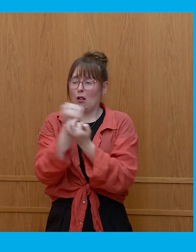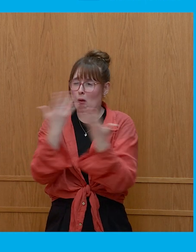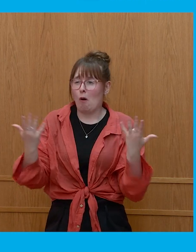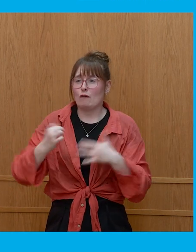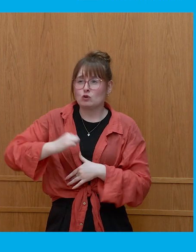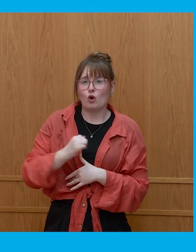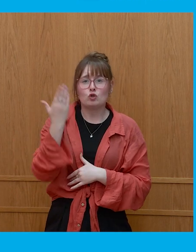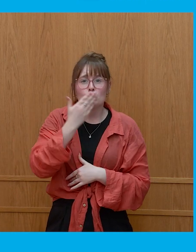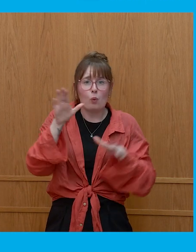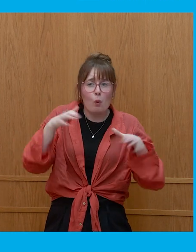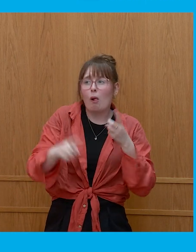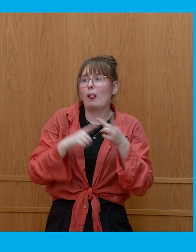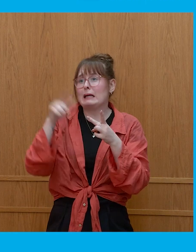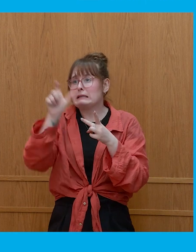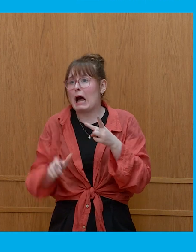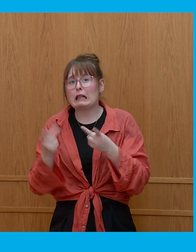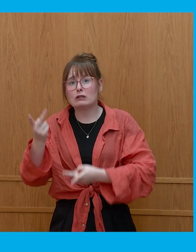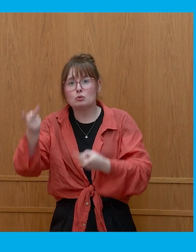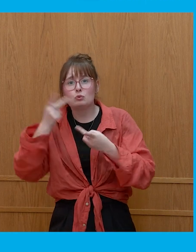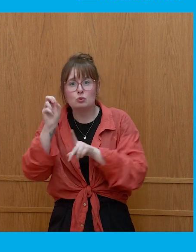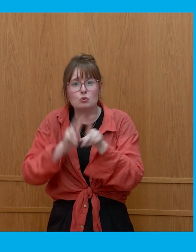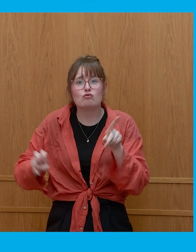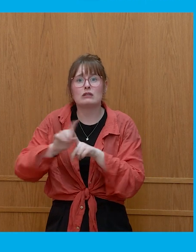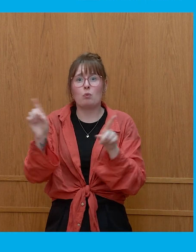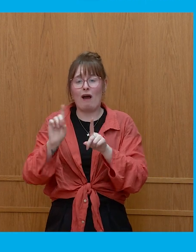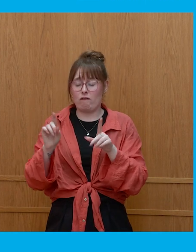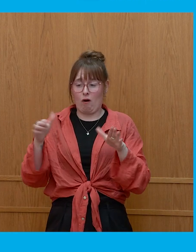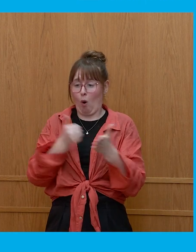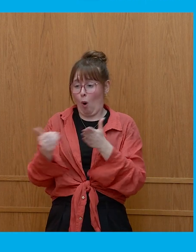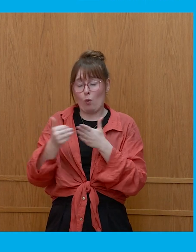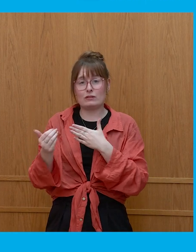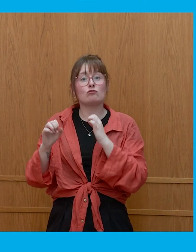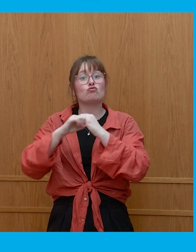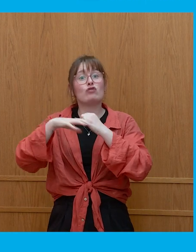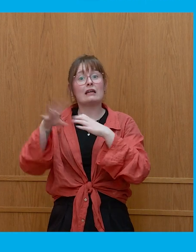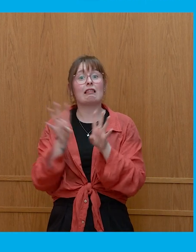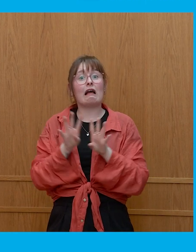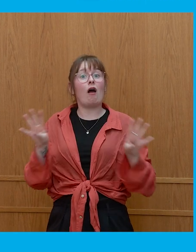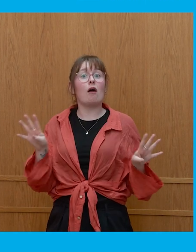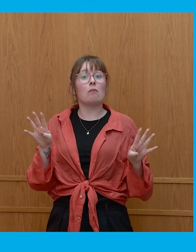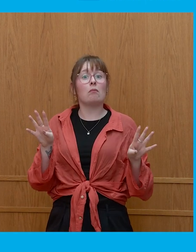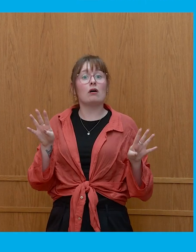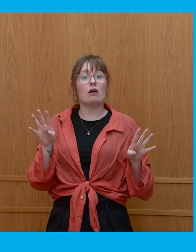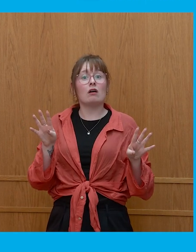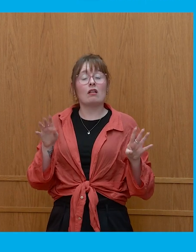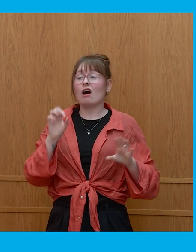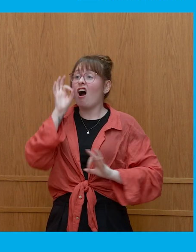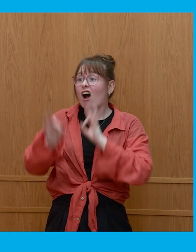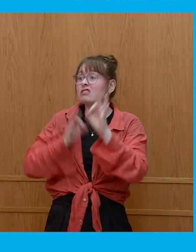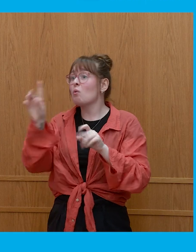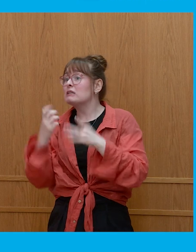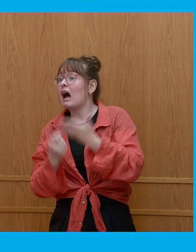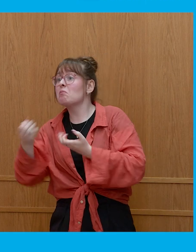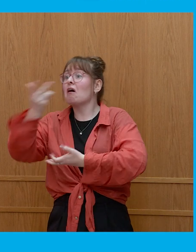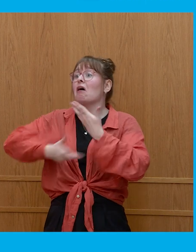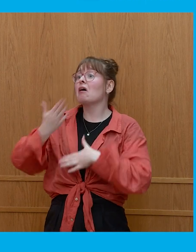Scottish school parties and you name it. And on days when something was going on, the press used to line up outside and harangue you about whatever was going on. Believe me,